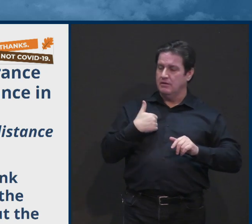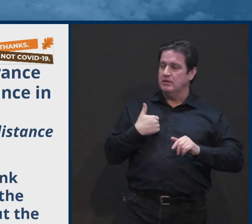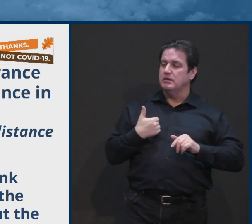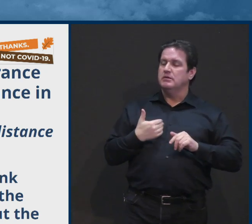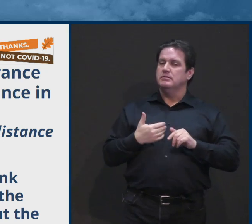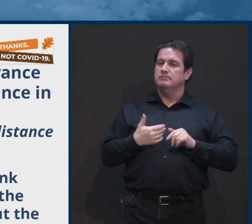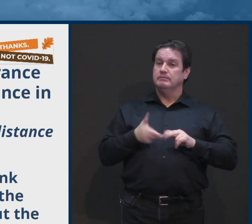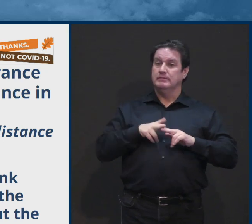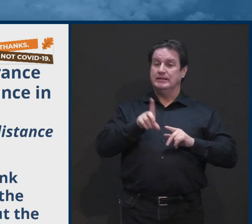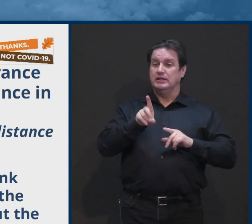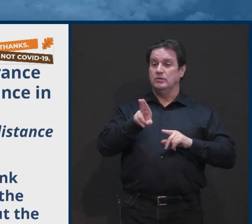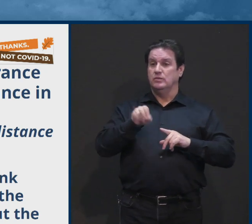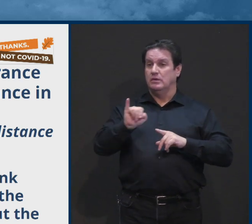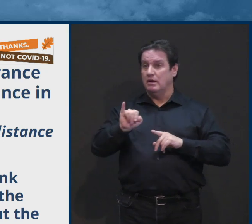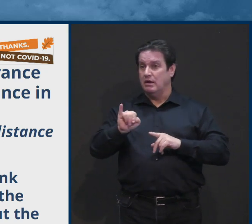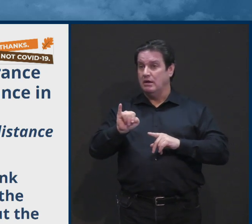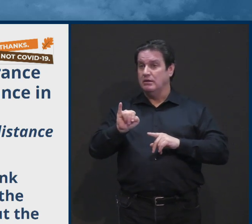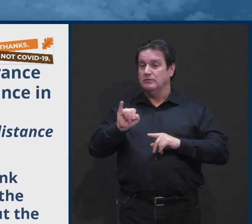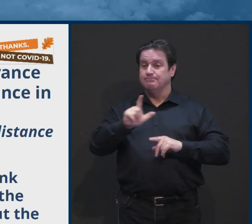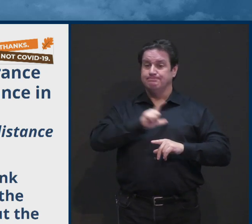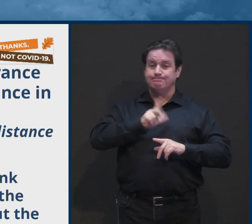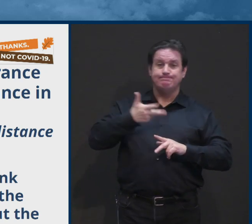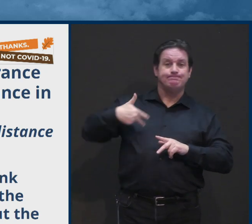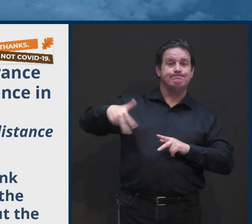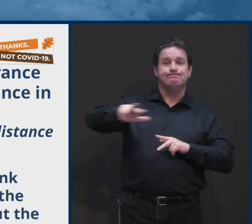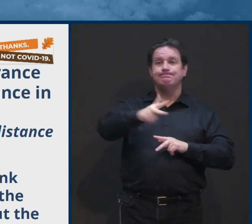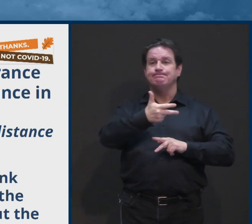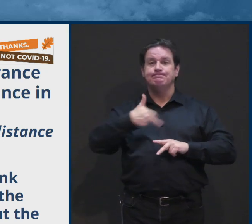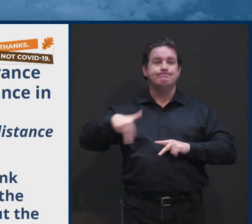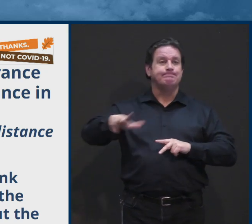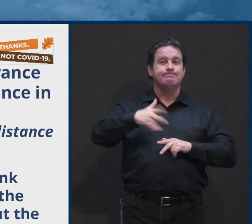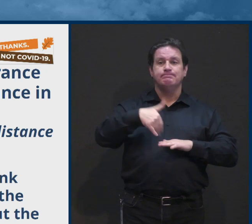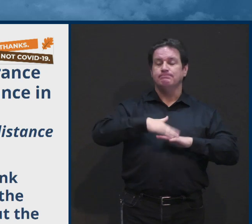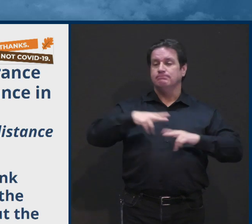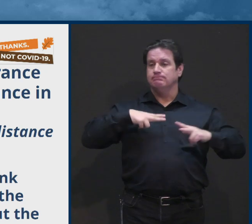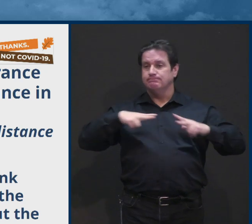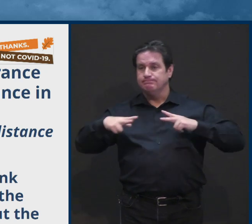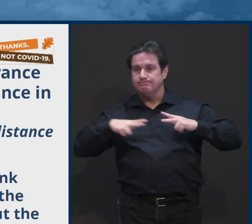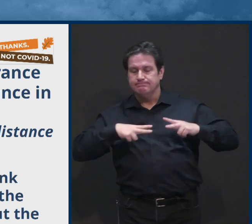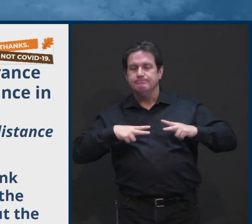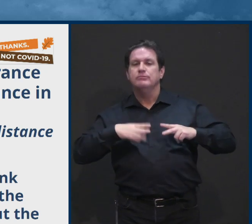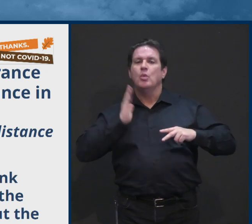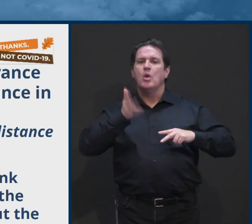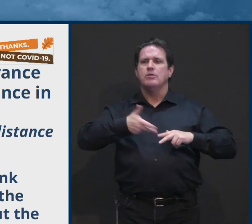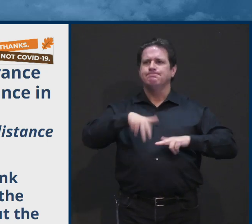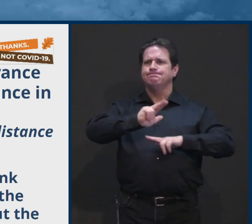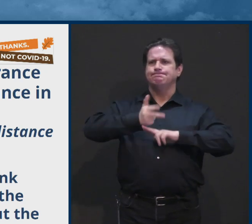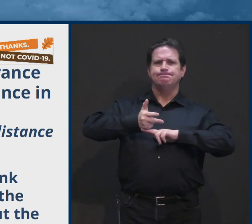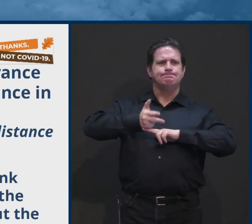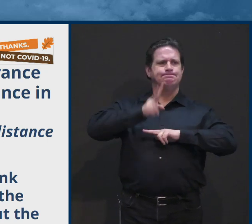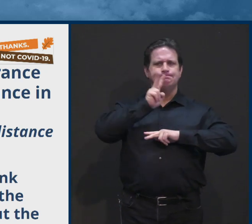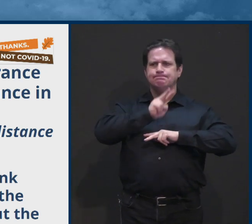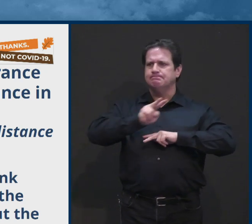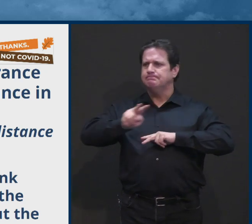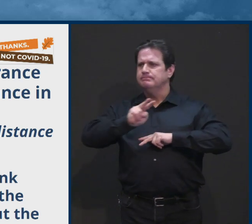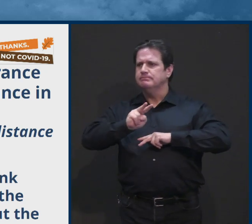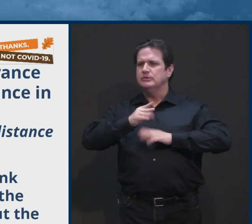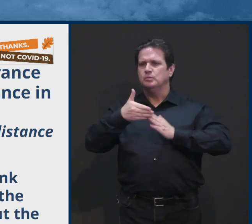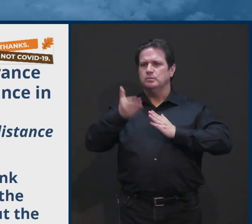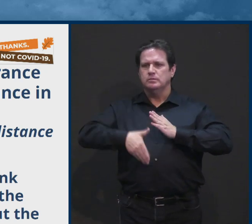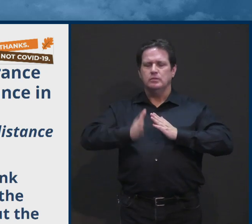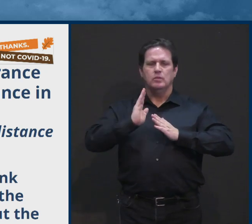increased DUI patrols in our state over the holidays. They will be there again this